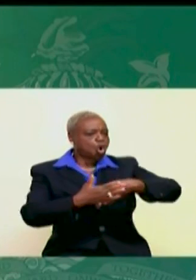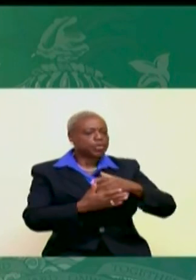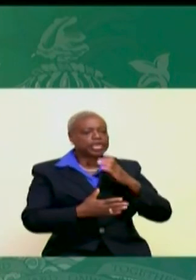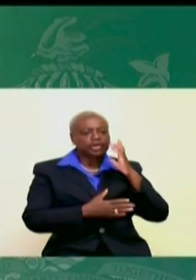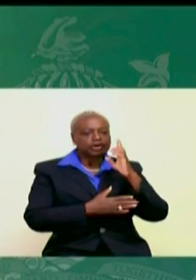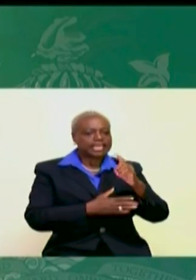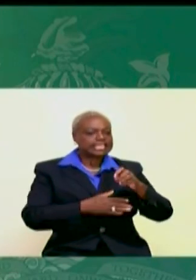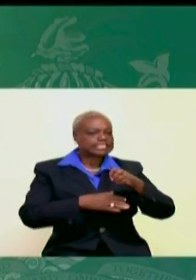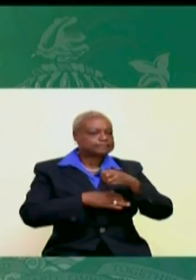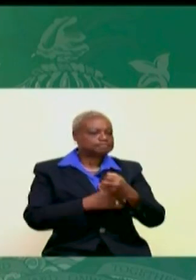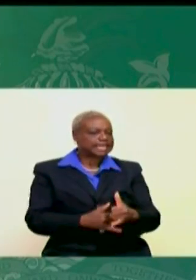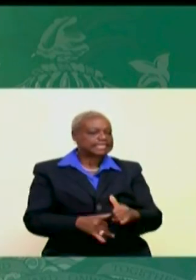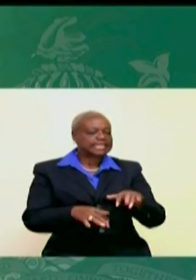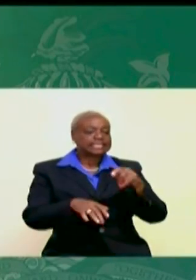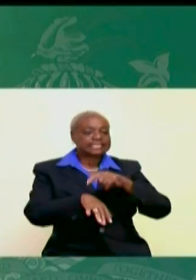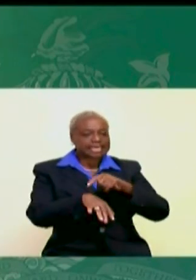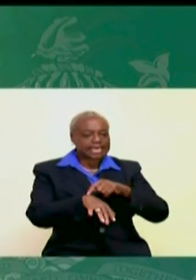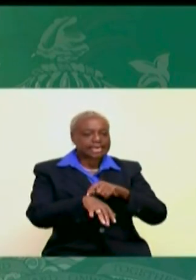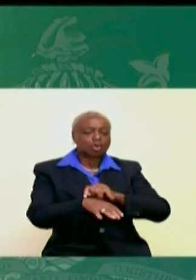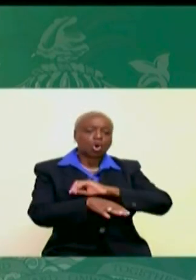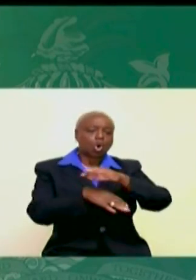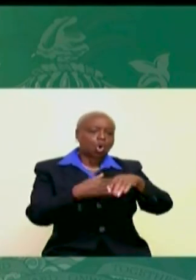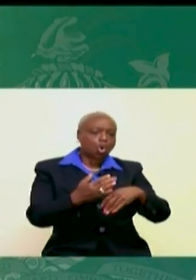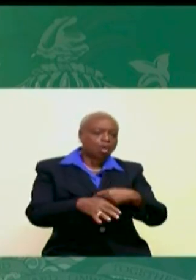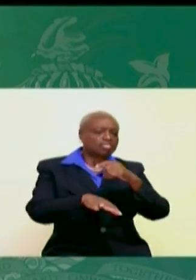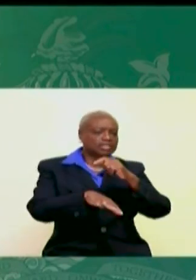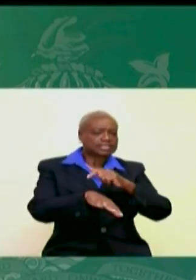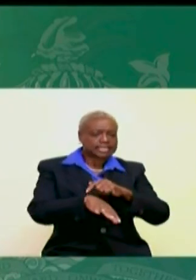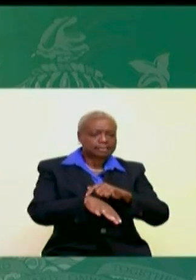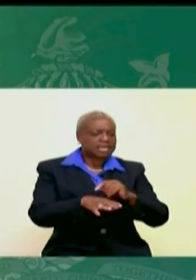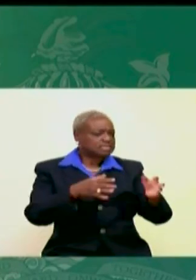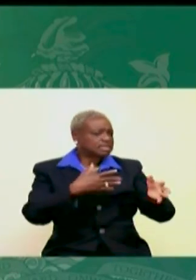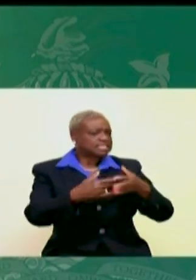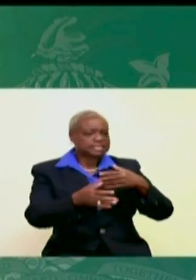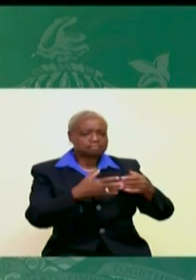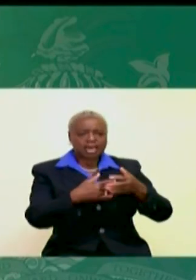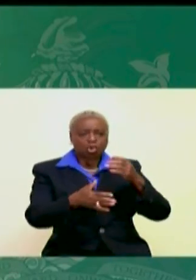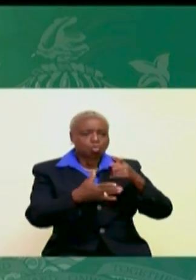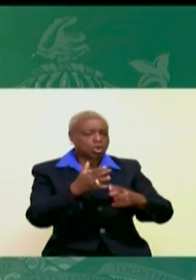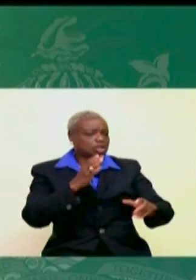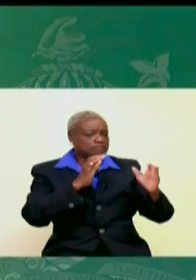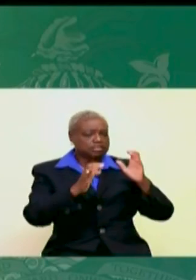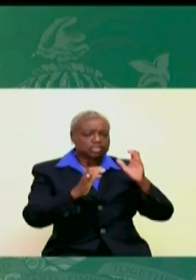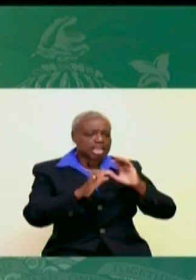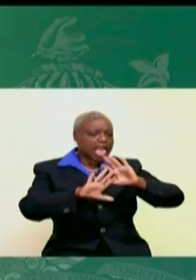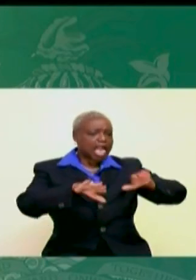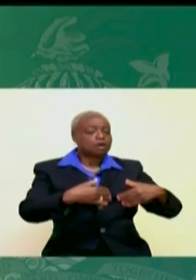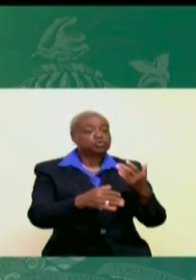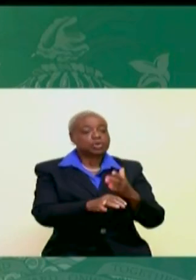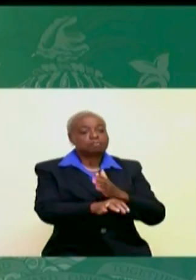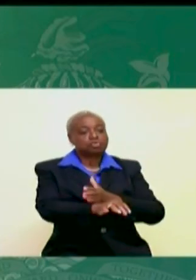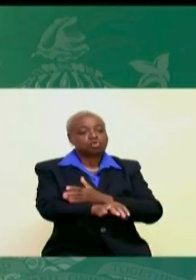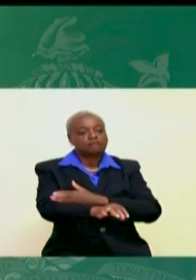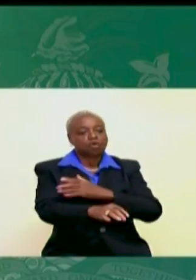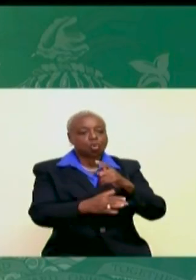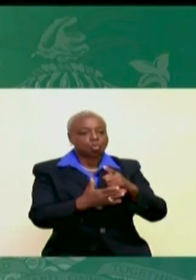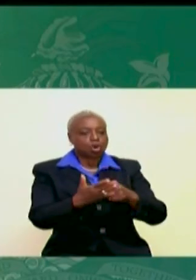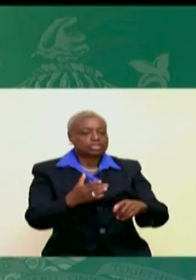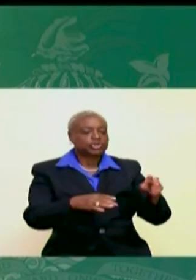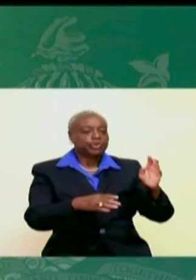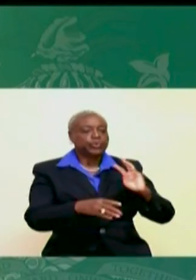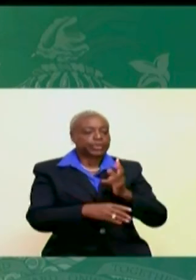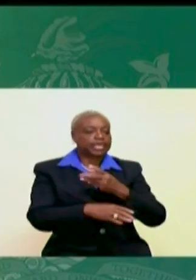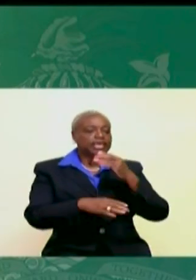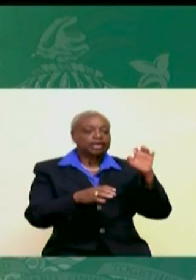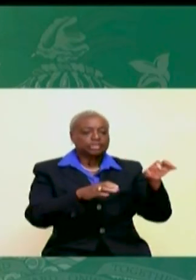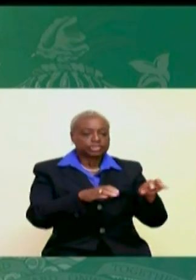he spent time constantly, no matter what conversation you had, how we can improve upon what we do. And so, Madam Speaker, as we